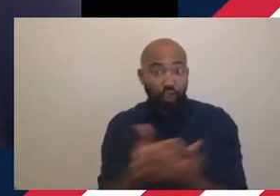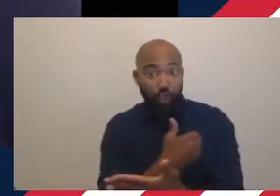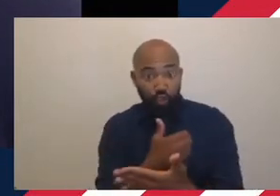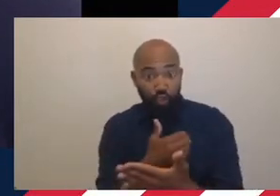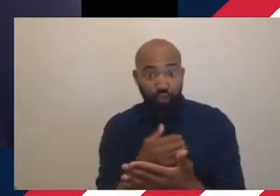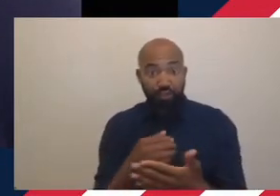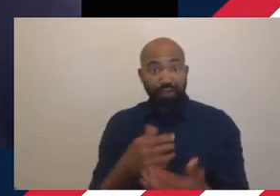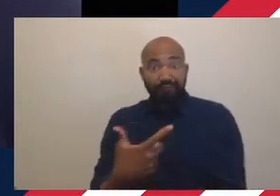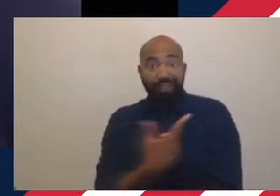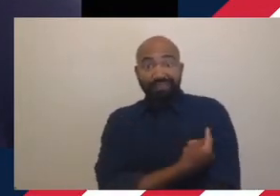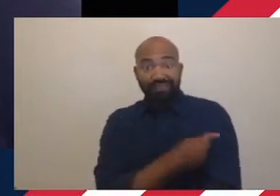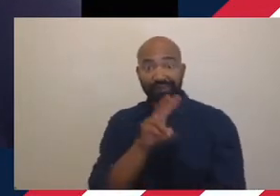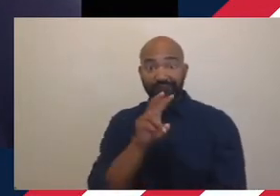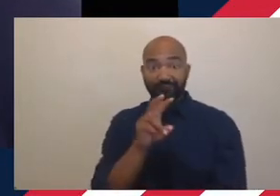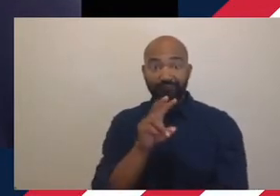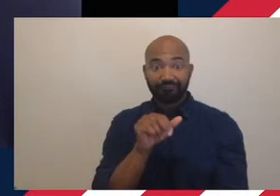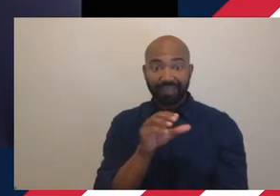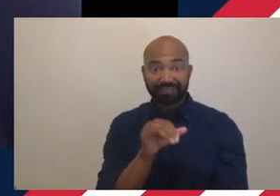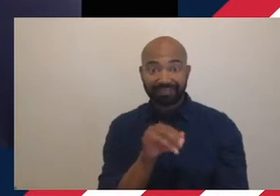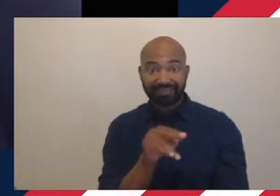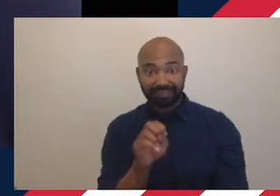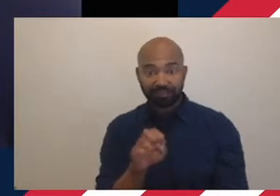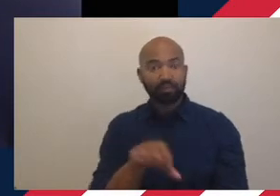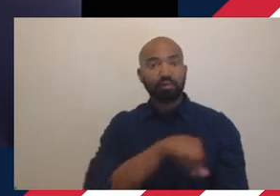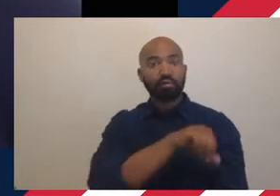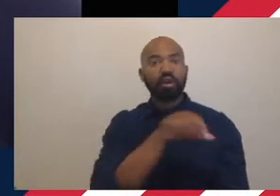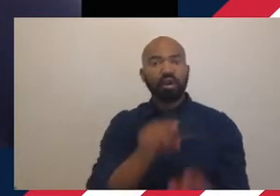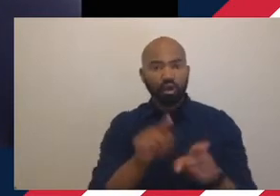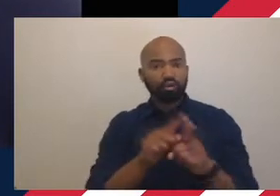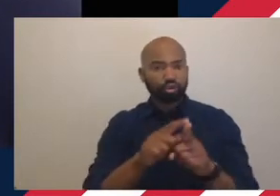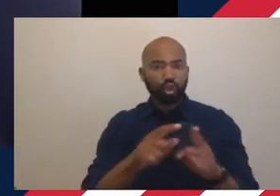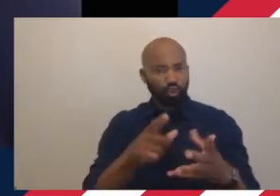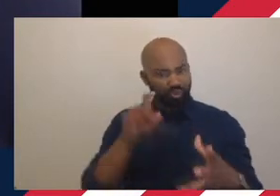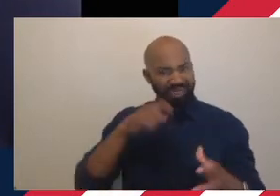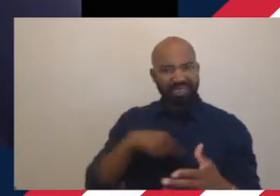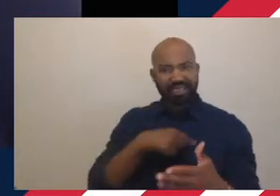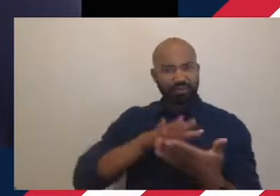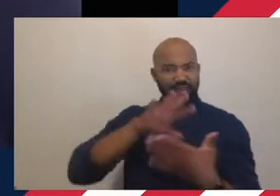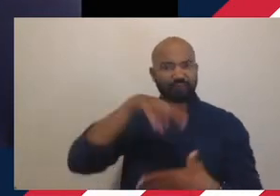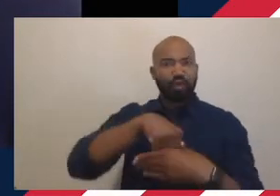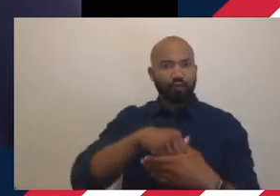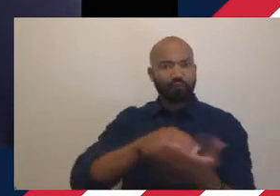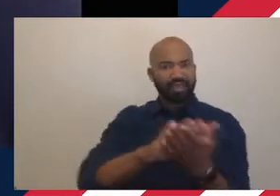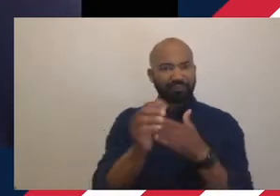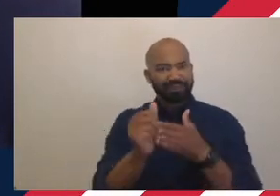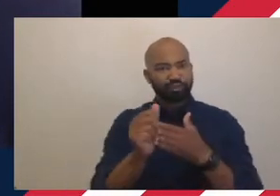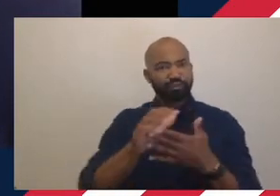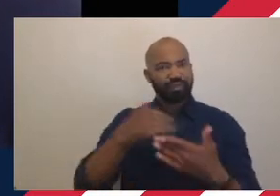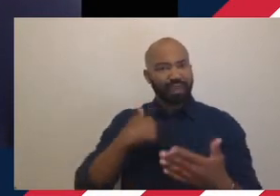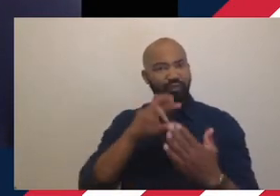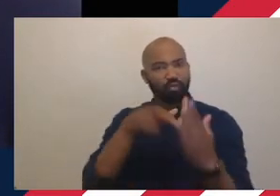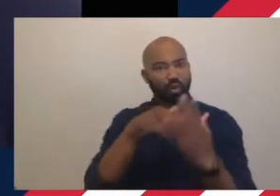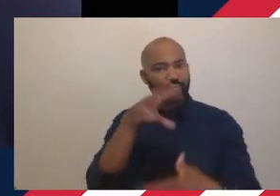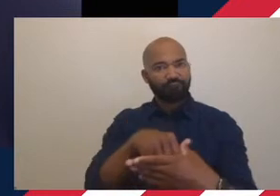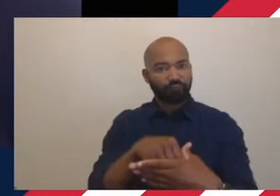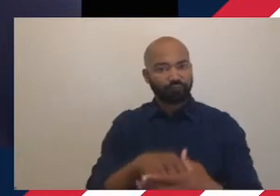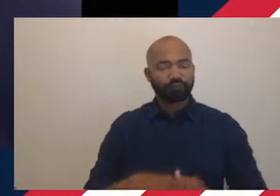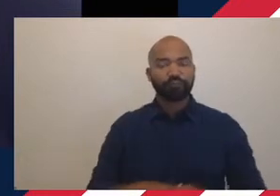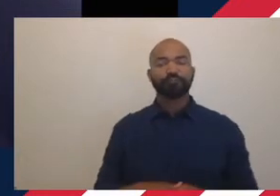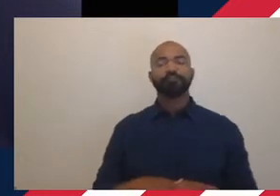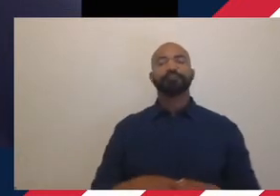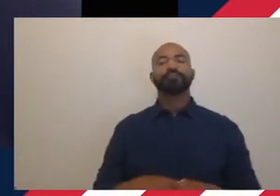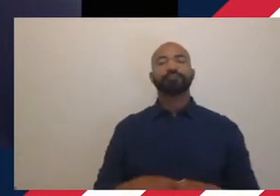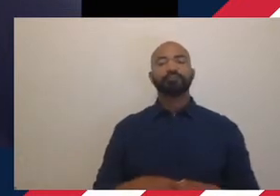do a number of private foundations. The US should play a role. Next, we need to actually make sure that the work